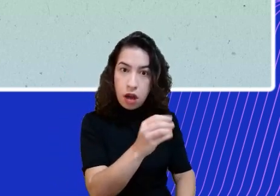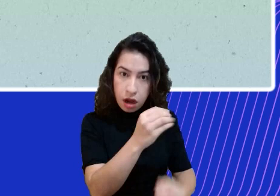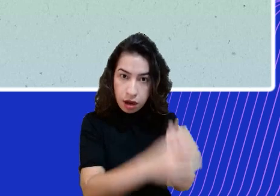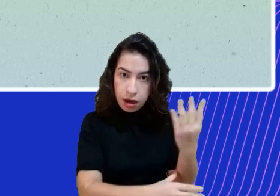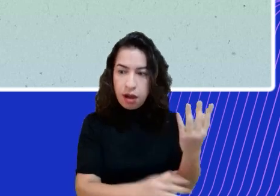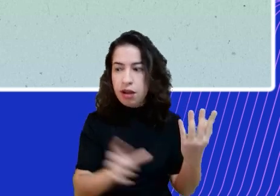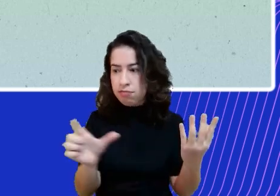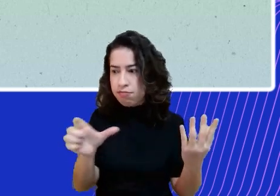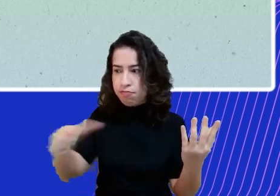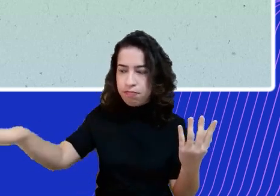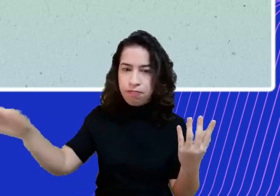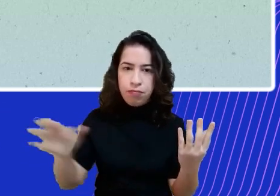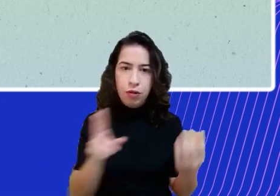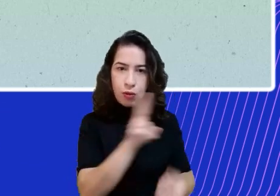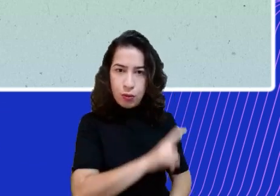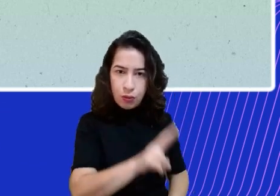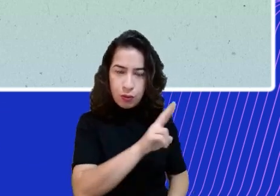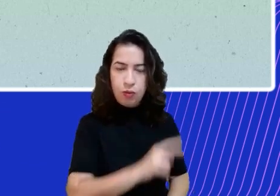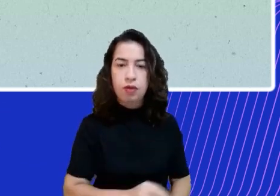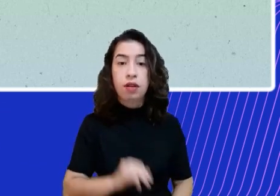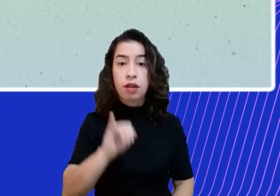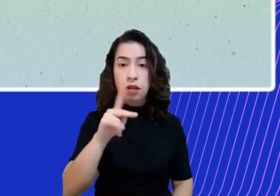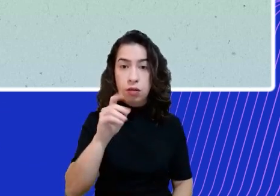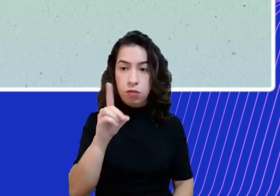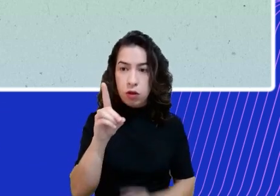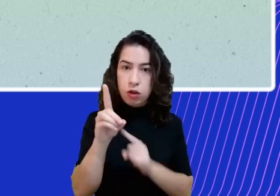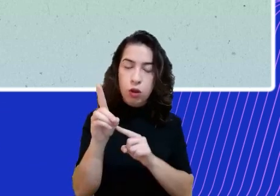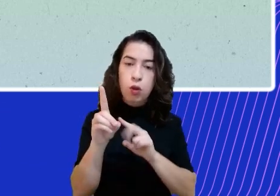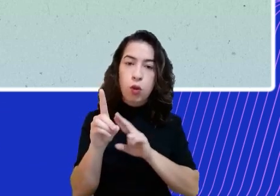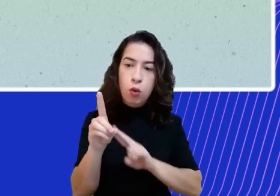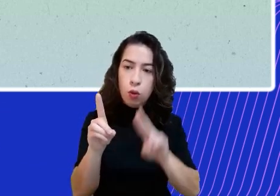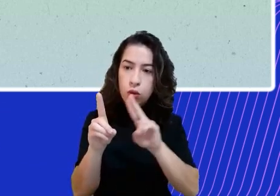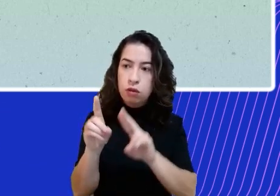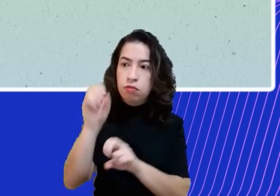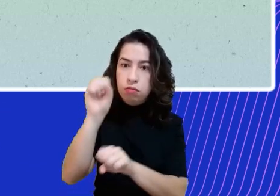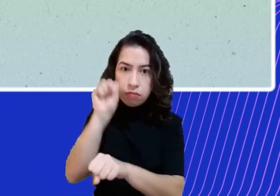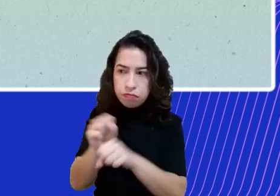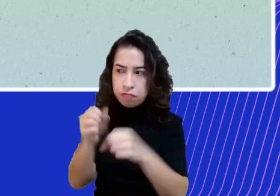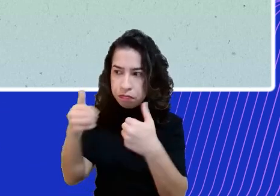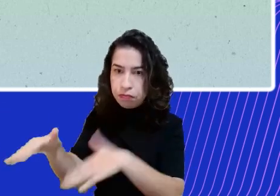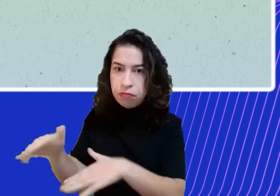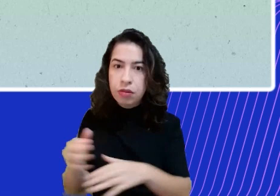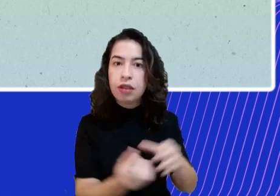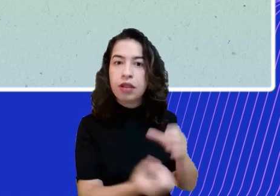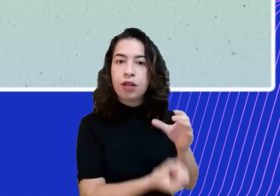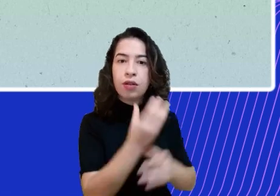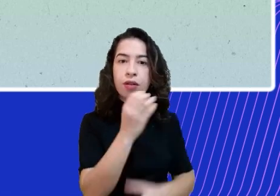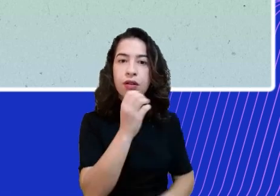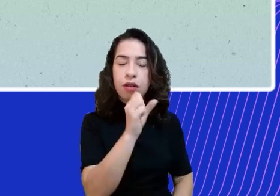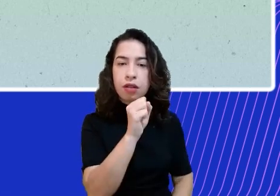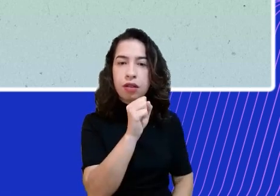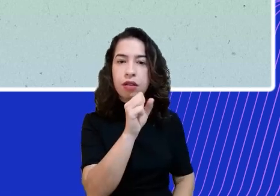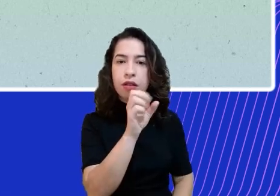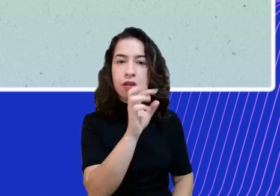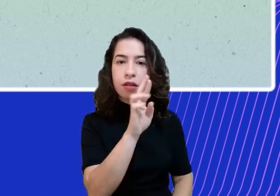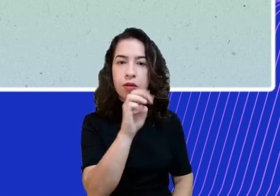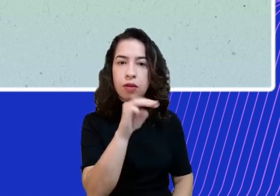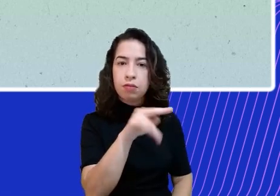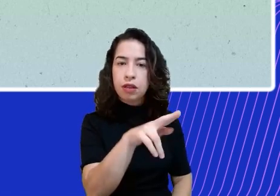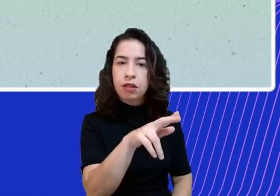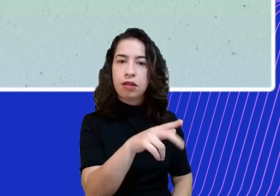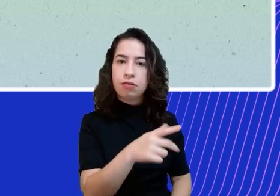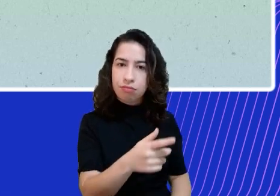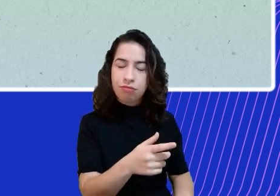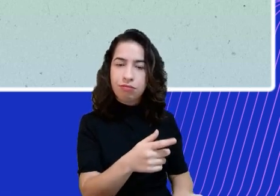alternative. I stop using the iPod when we have the streaming. So that's why we are here. We are here to create